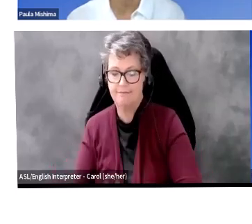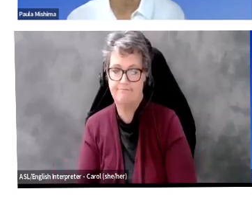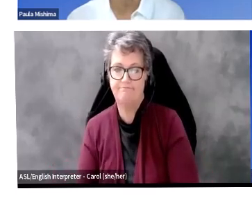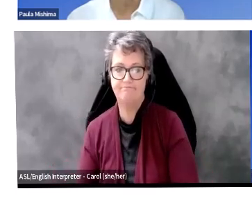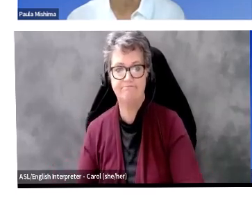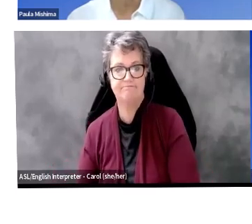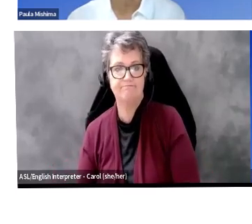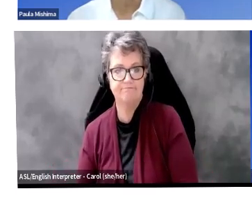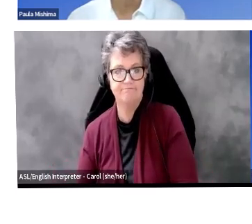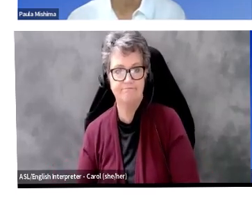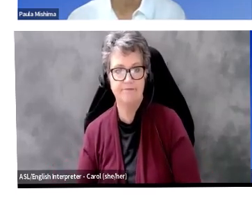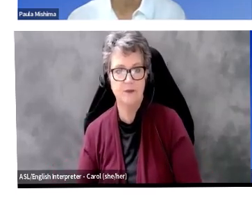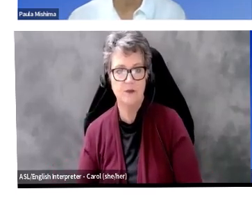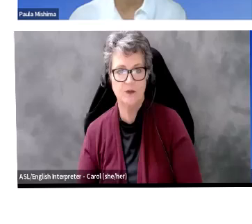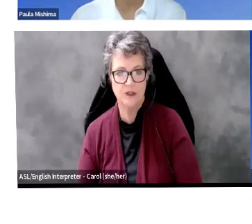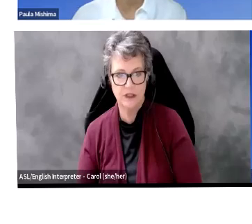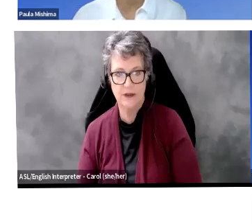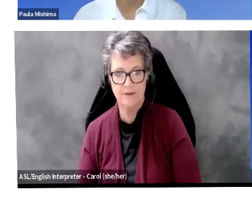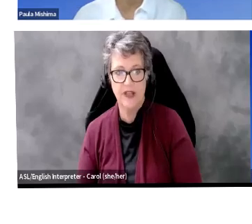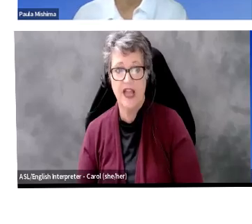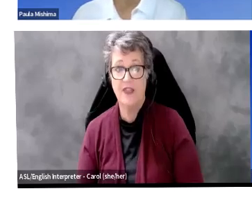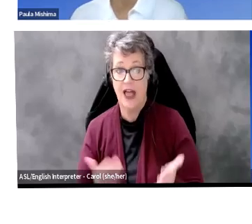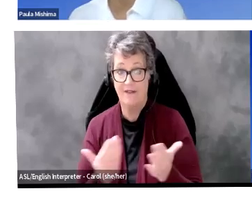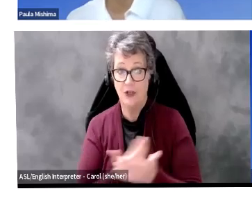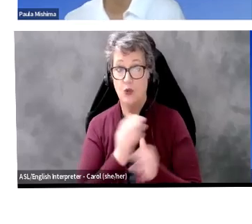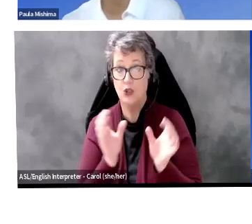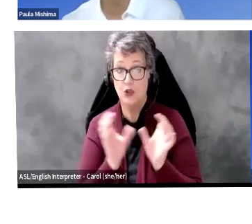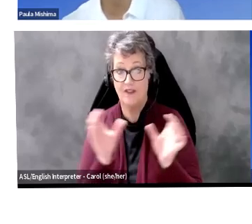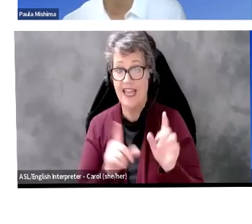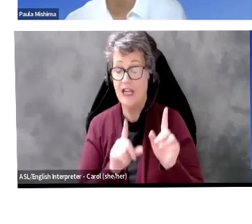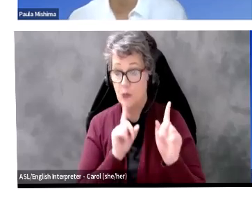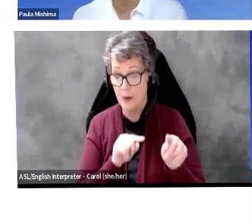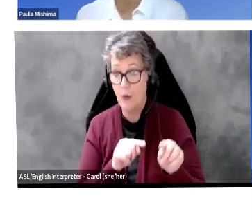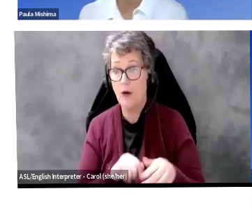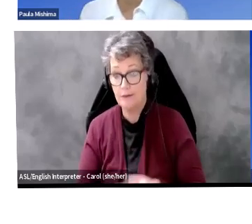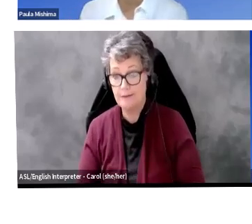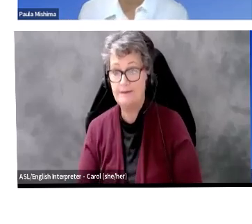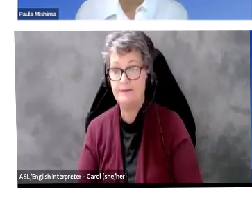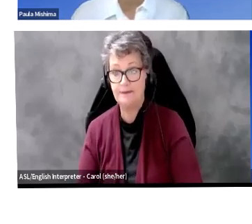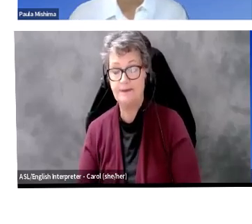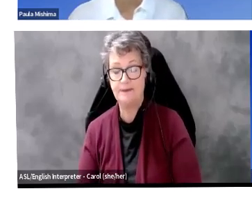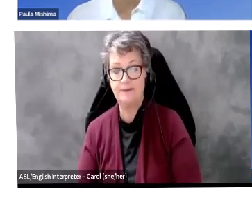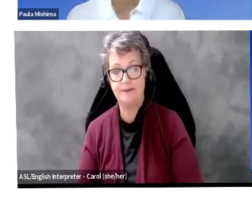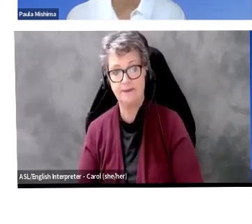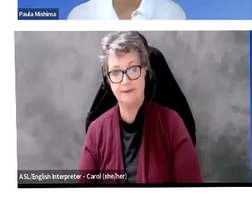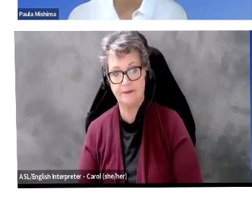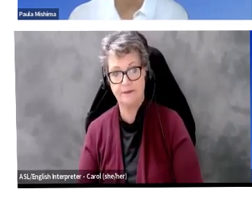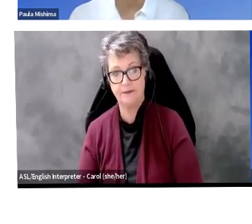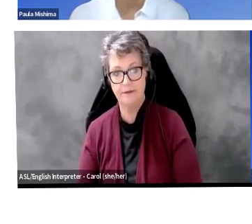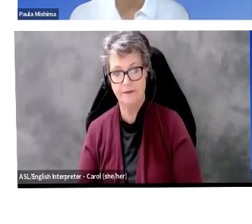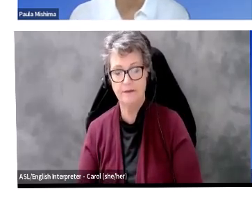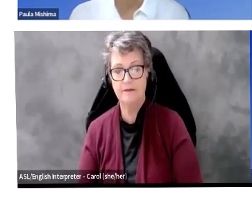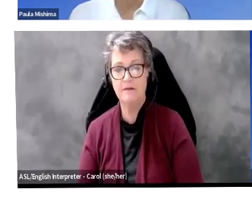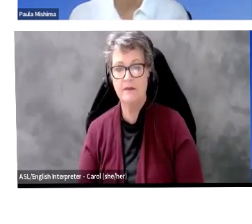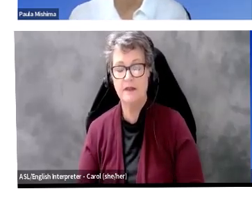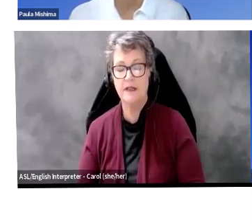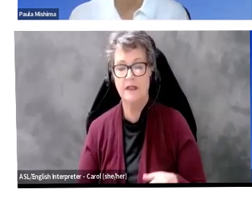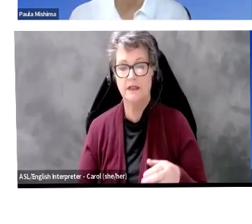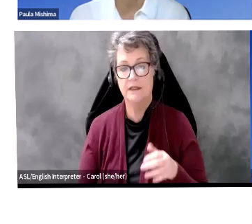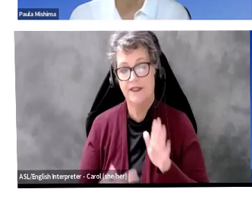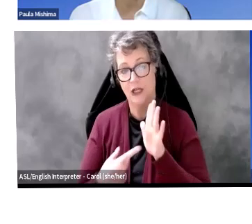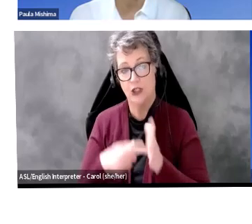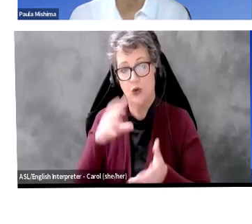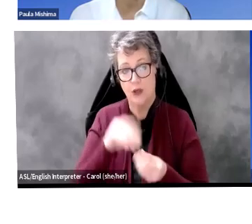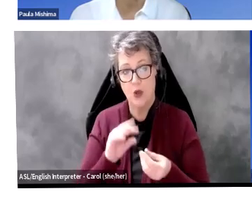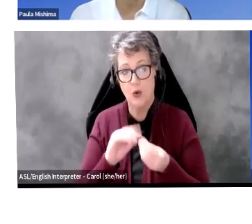this. There will be a new certification report that shows at the, the